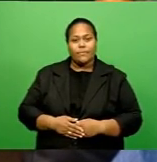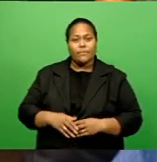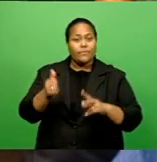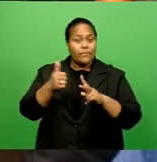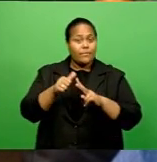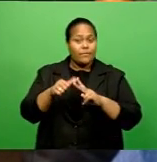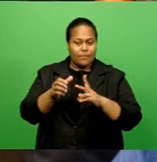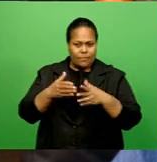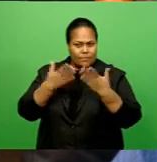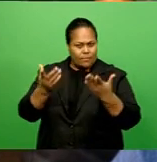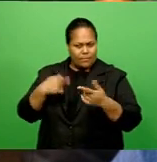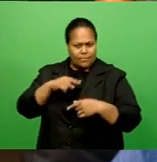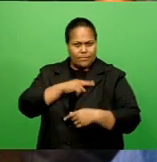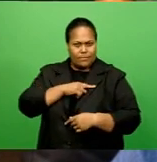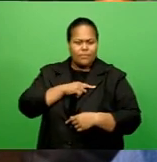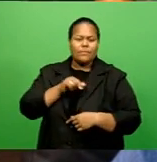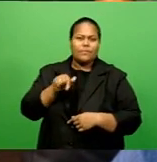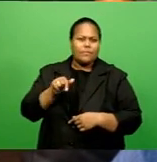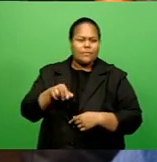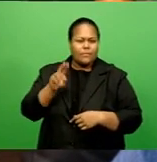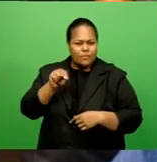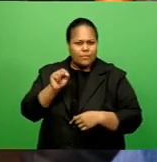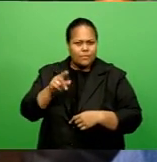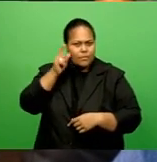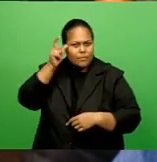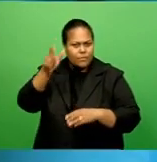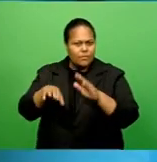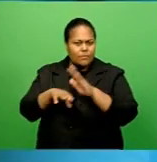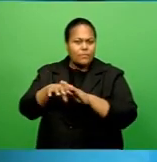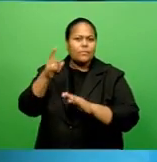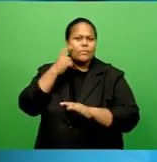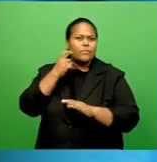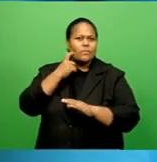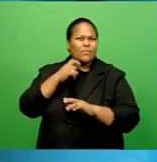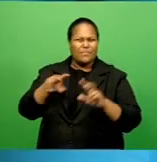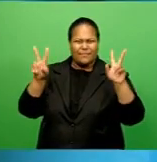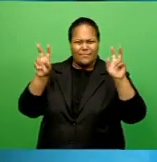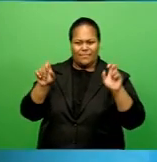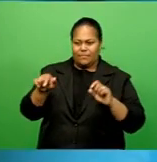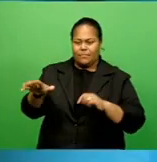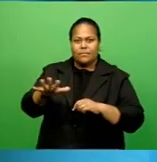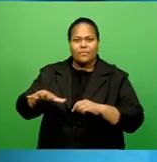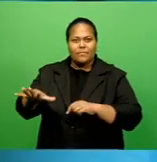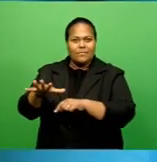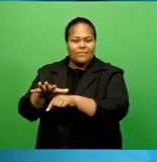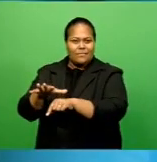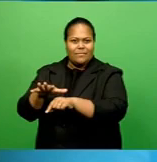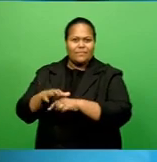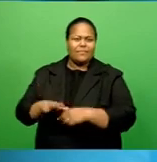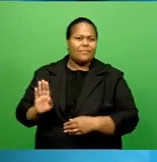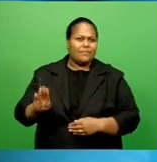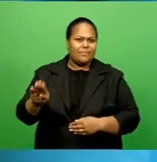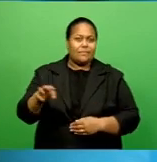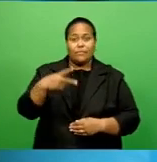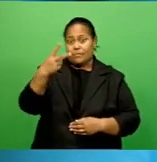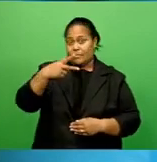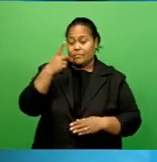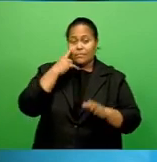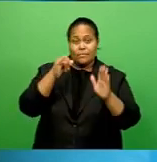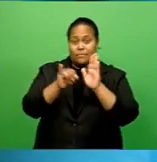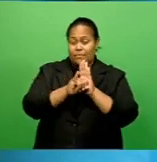looking at water and sanitation in that particular area. There are now 12 cases of typhoid in Madhuata, 2